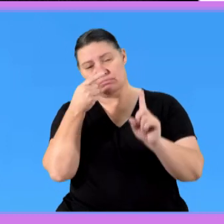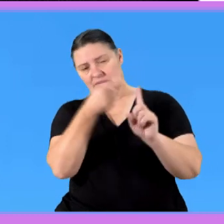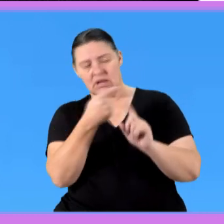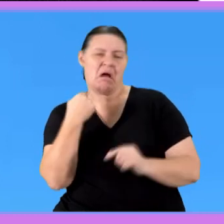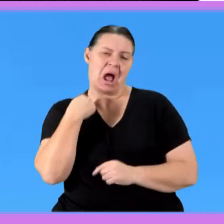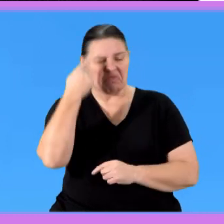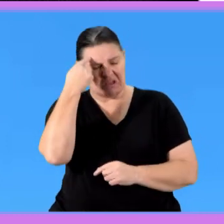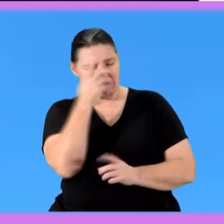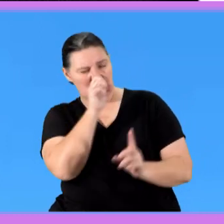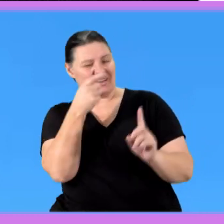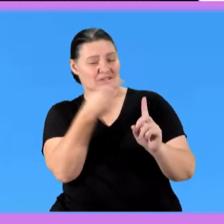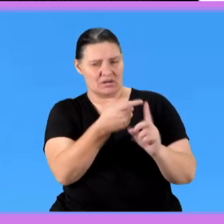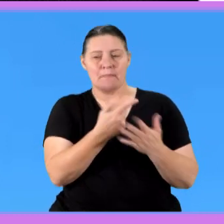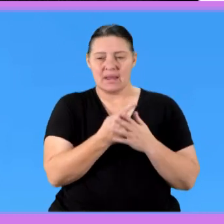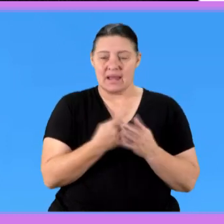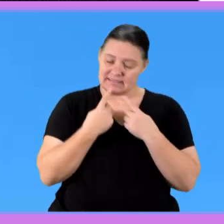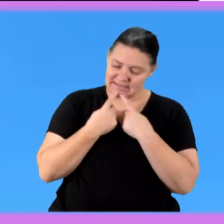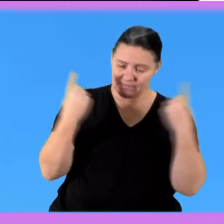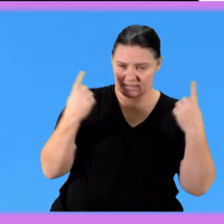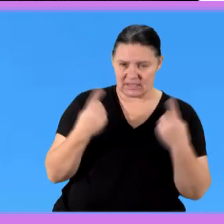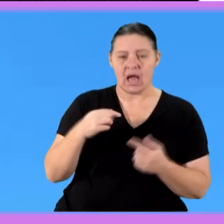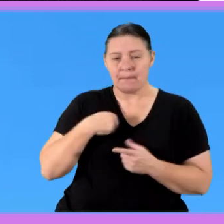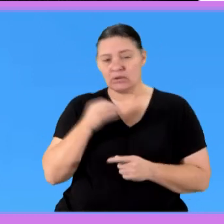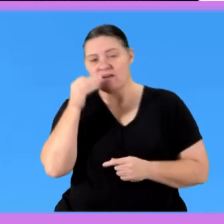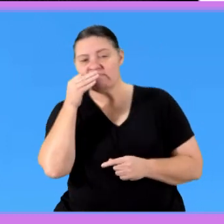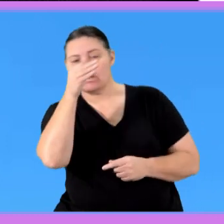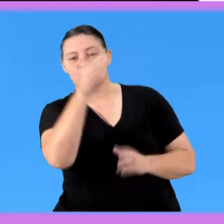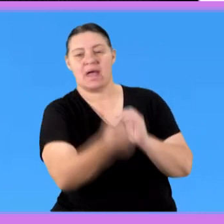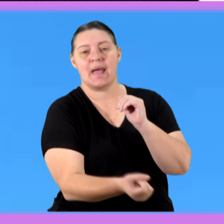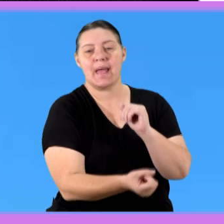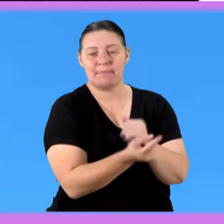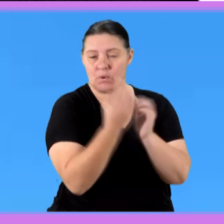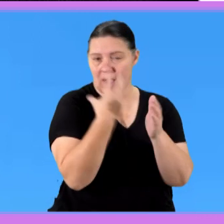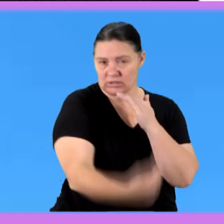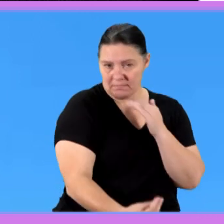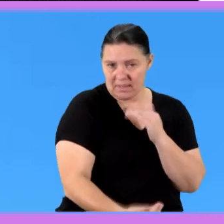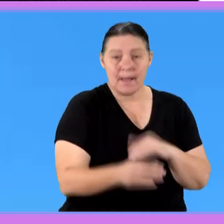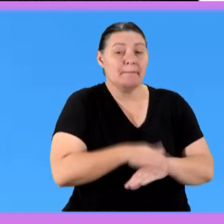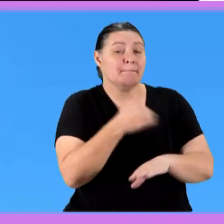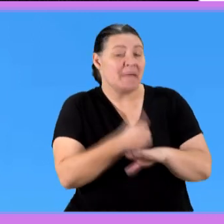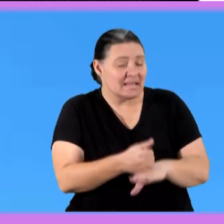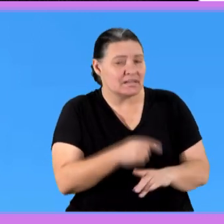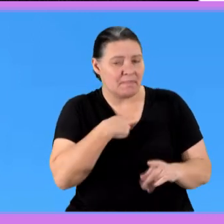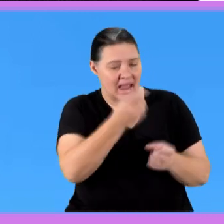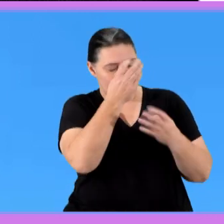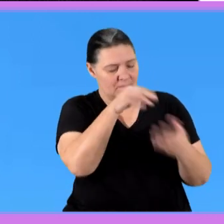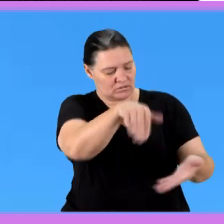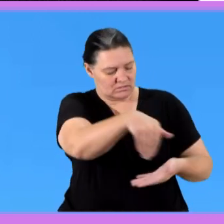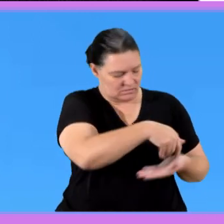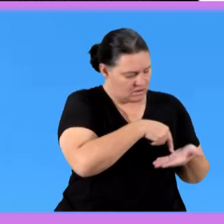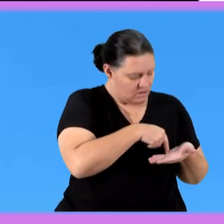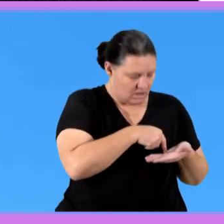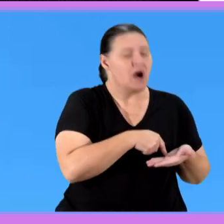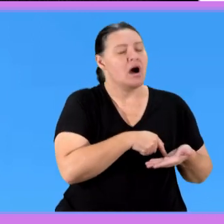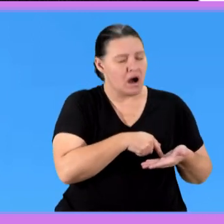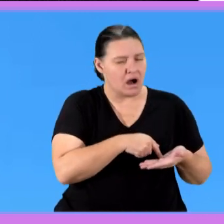Then, a prediction. So what is a prediction? It is a statement about a future event or outcome based